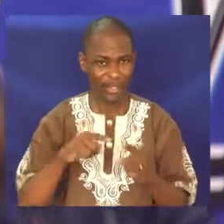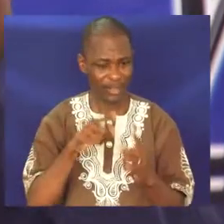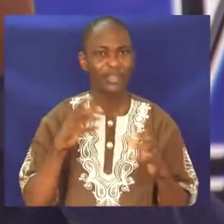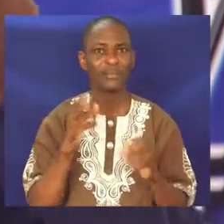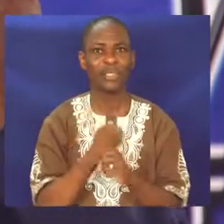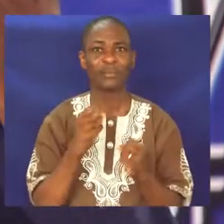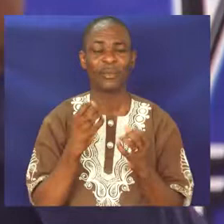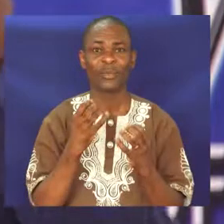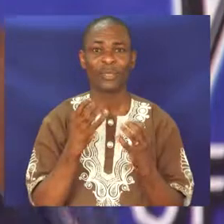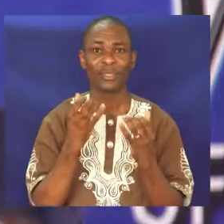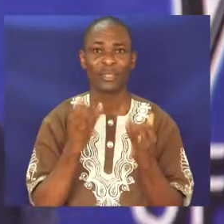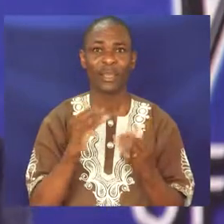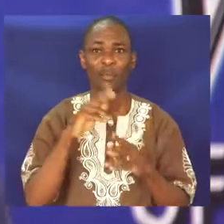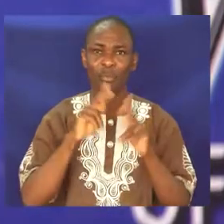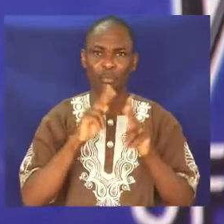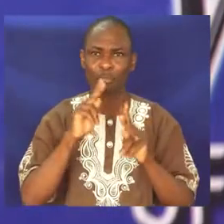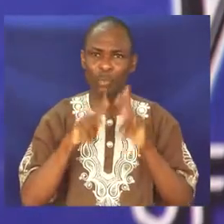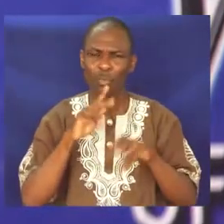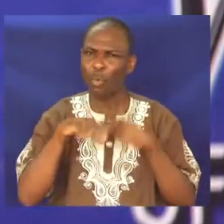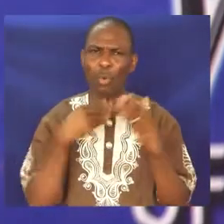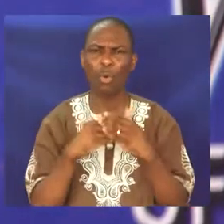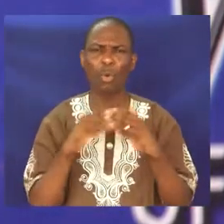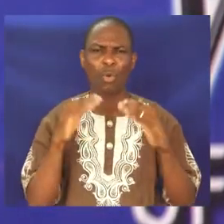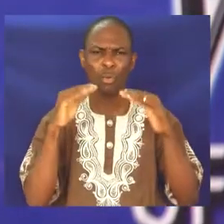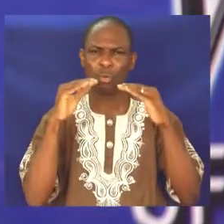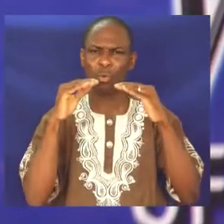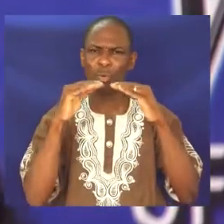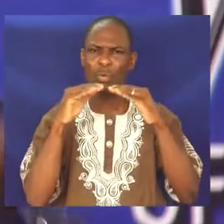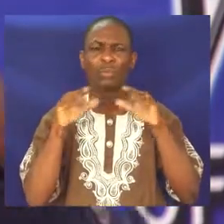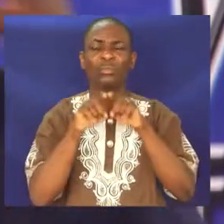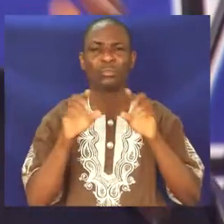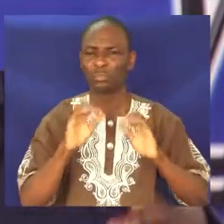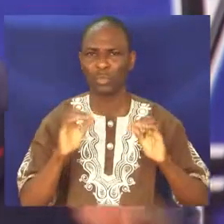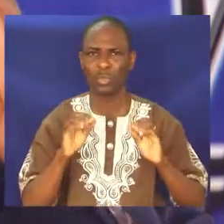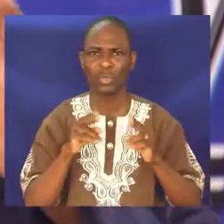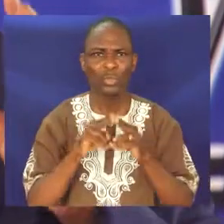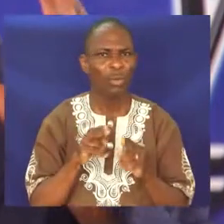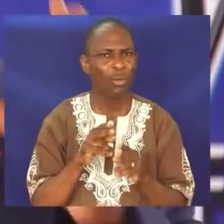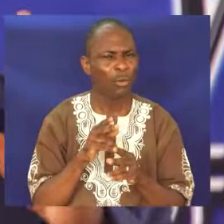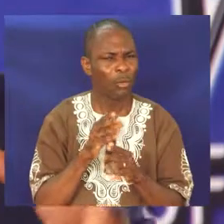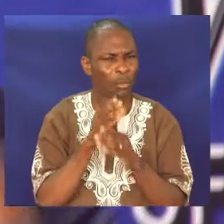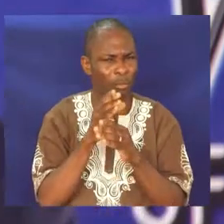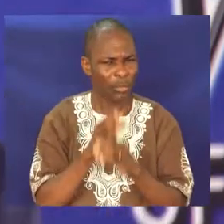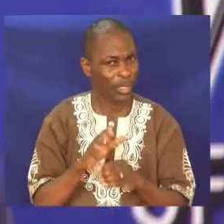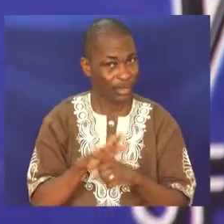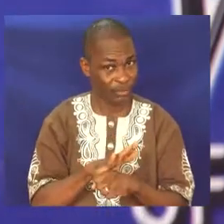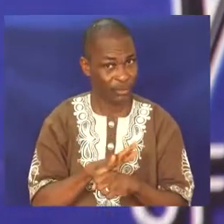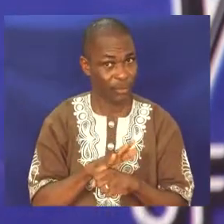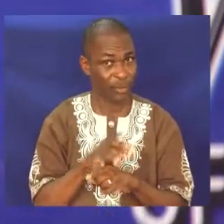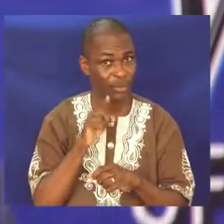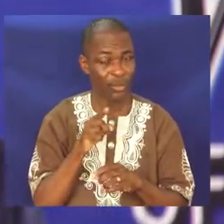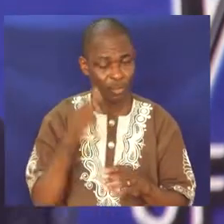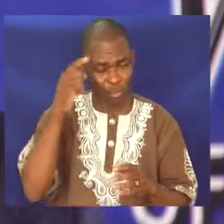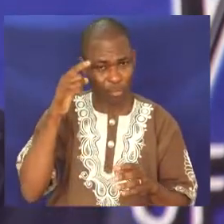akoda enti hweye ewo wasetenem na mempepre wo ho enkotu mampamrika